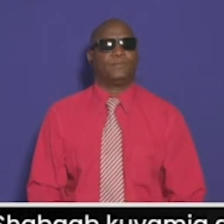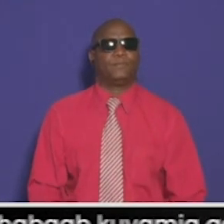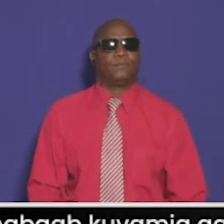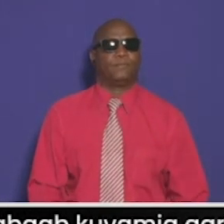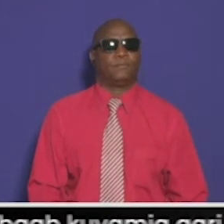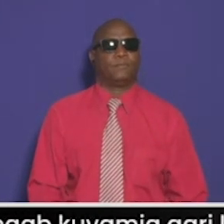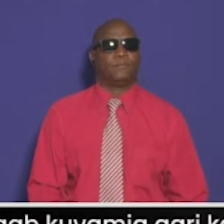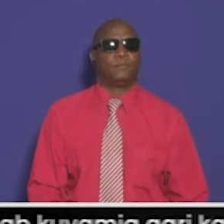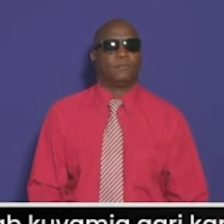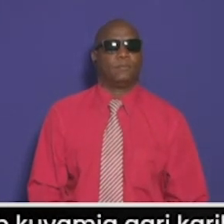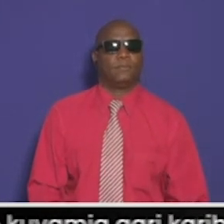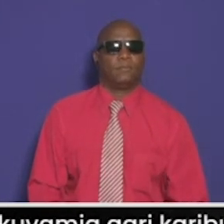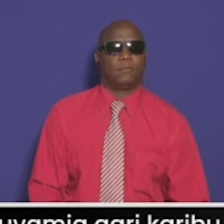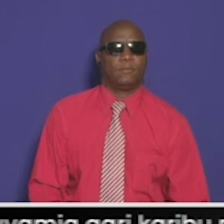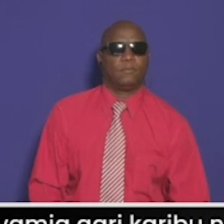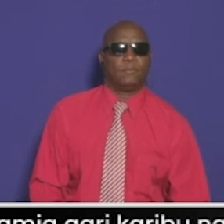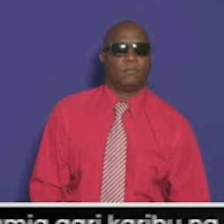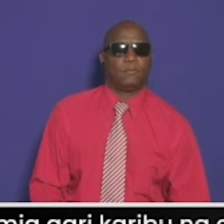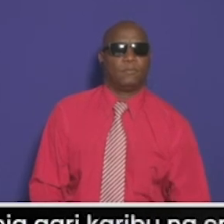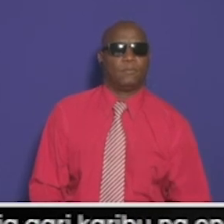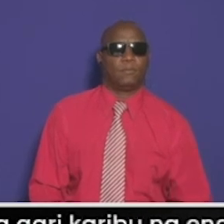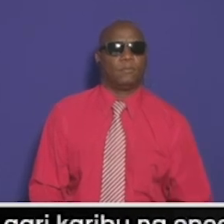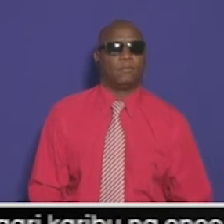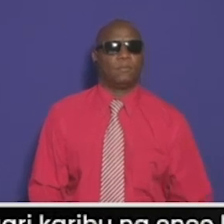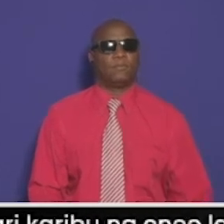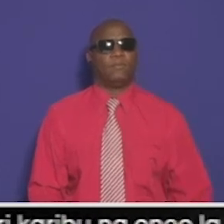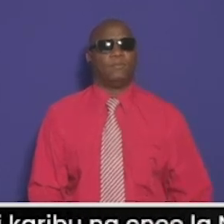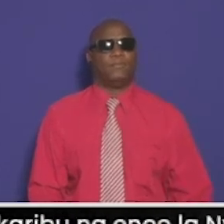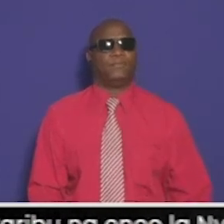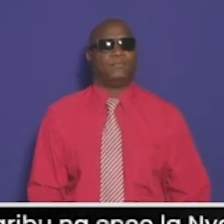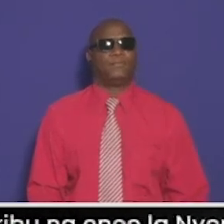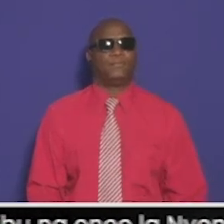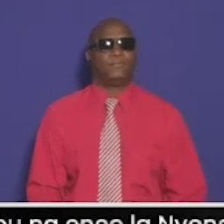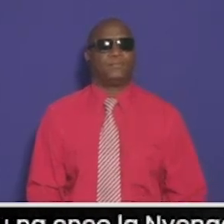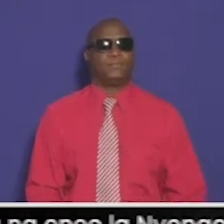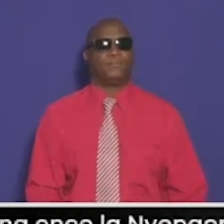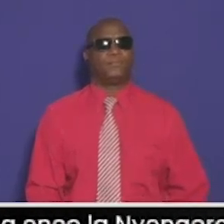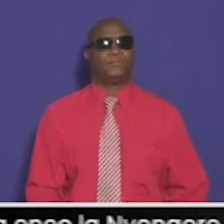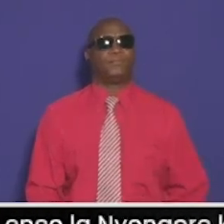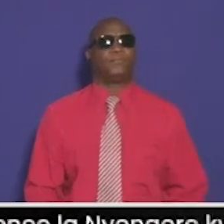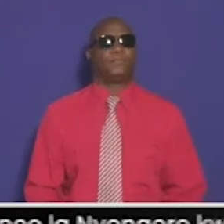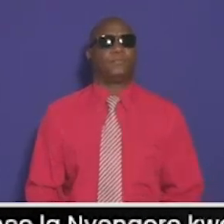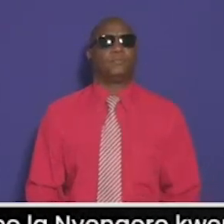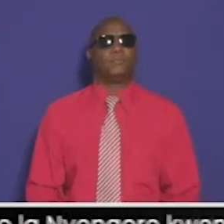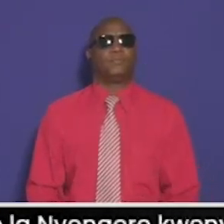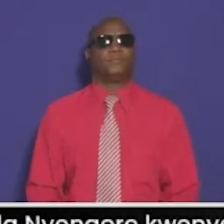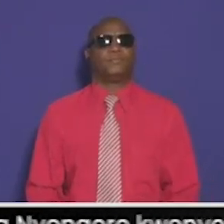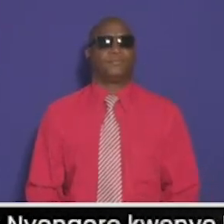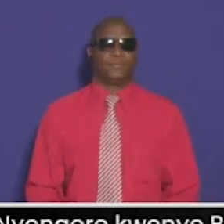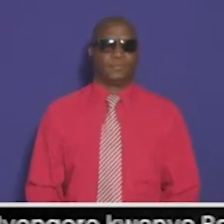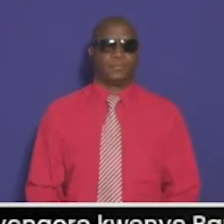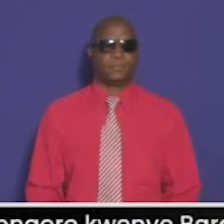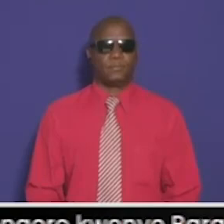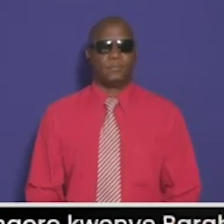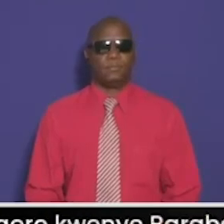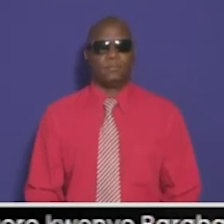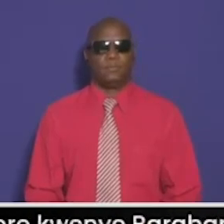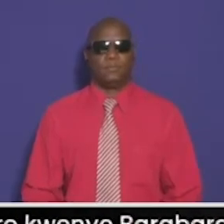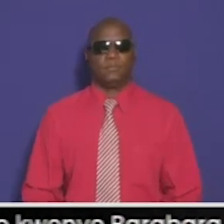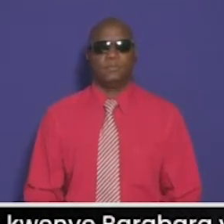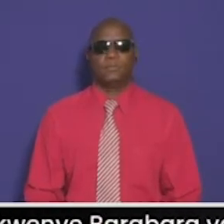list the offenses they are suspected to have committed is murder or manslaughter,